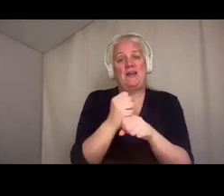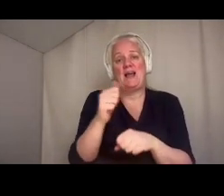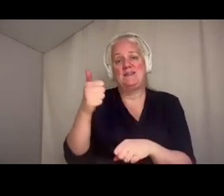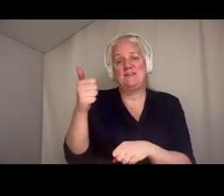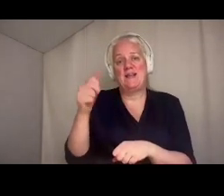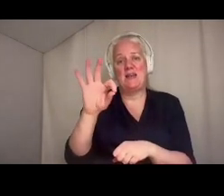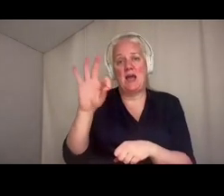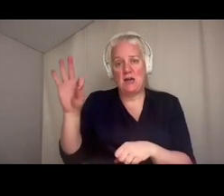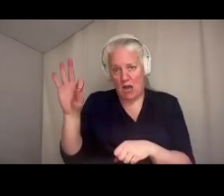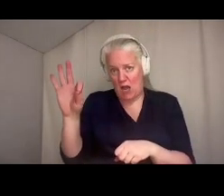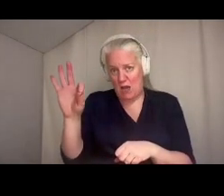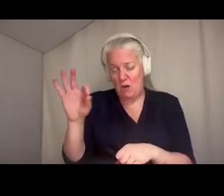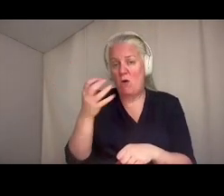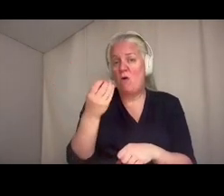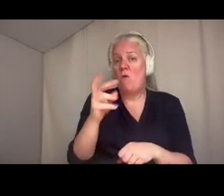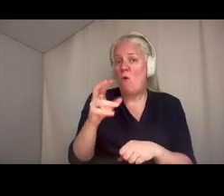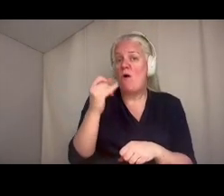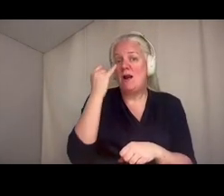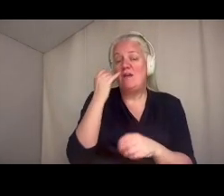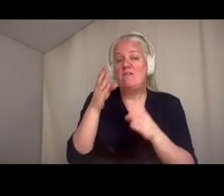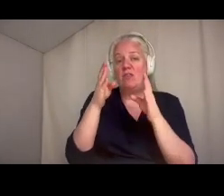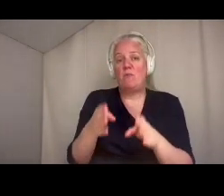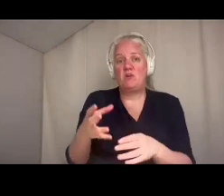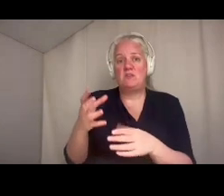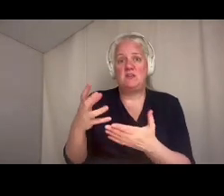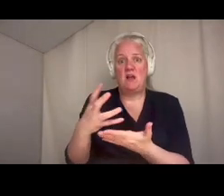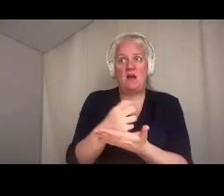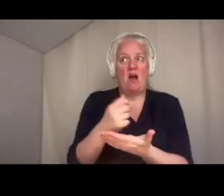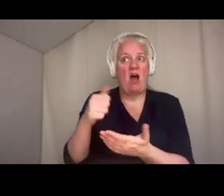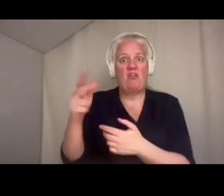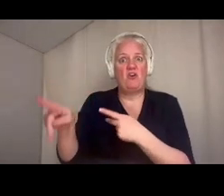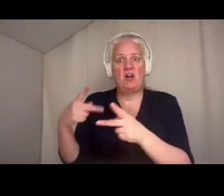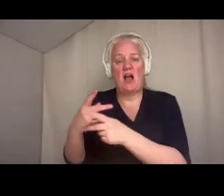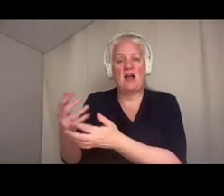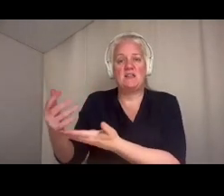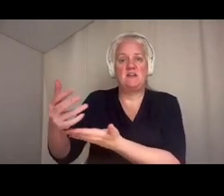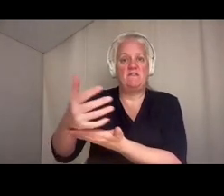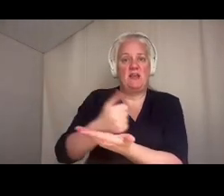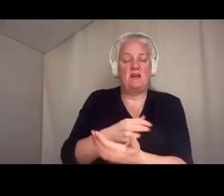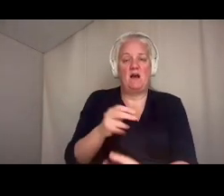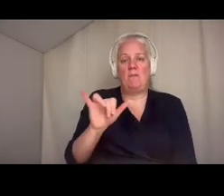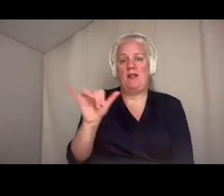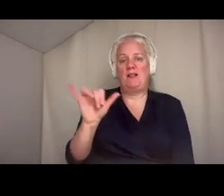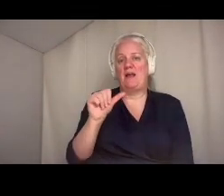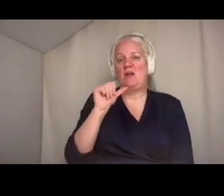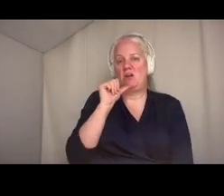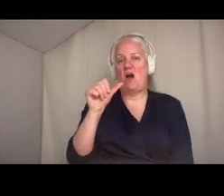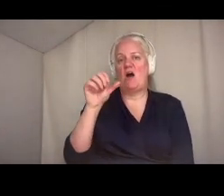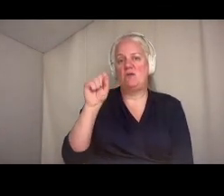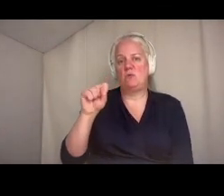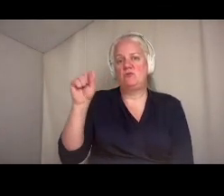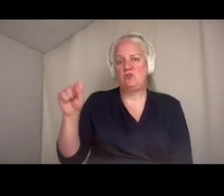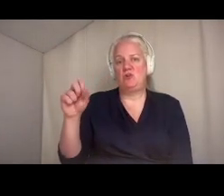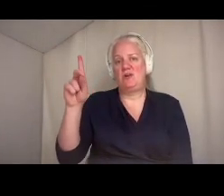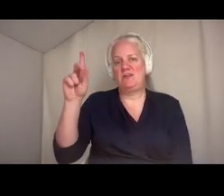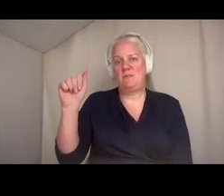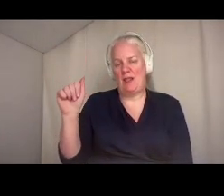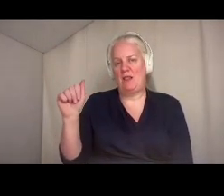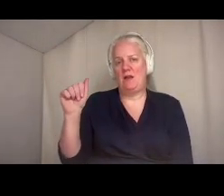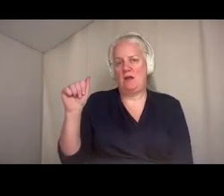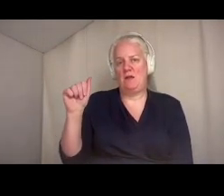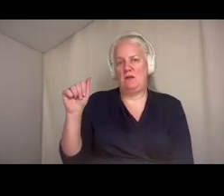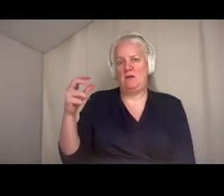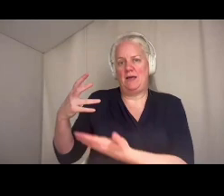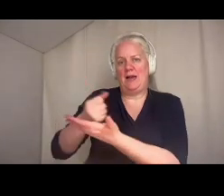Or the person actually may receive other types of income like non-Social Security disability income. Check